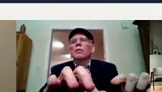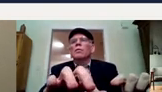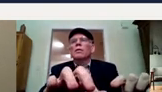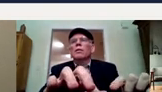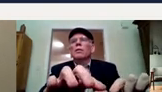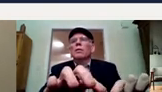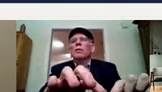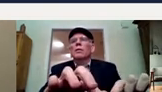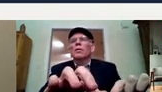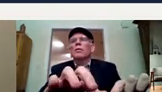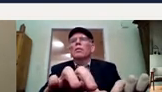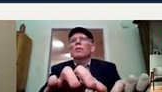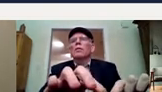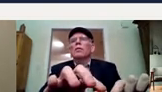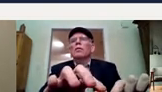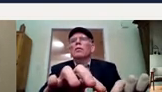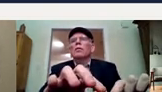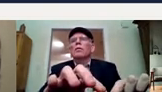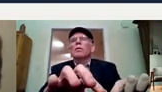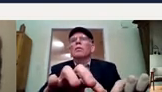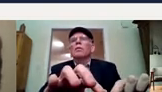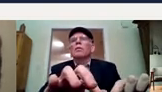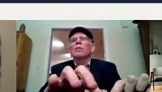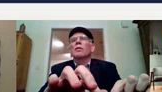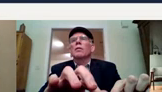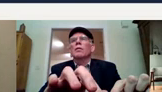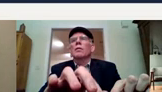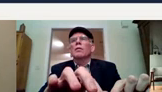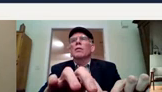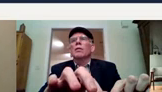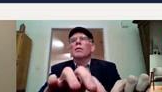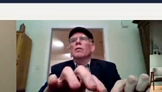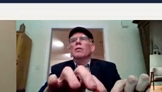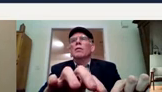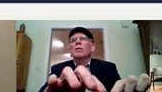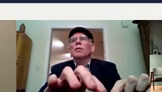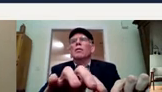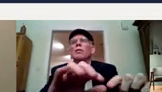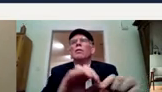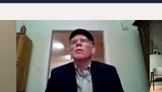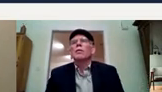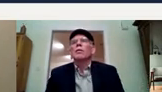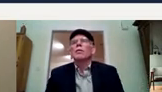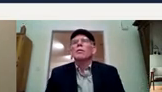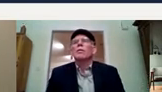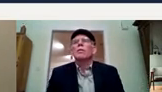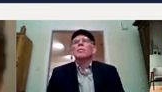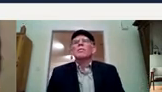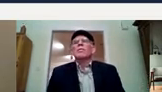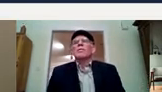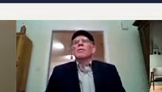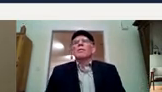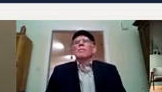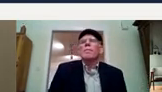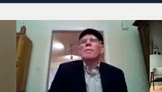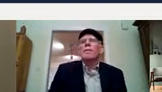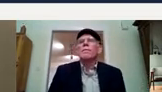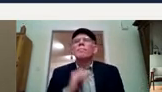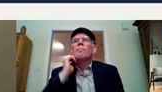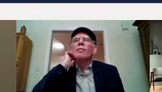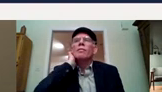You want to have areas enjoy investment. And this would be an extraordinary long-term vision. This would not happen